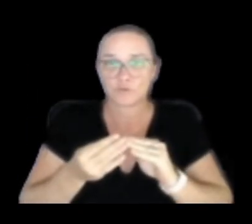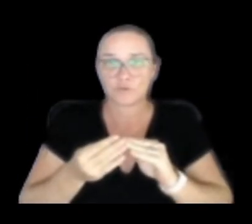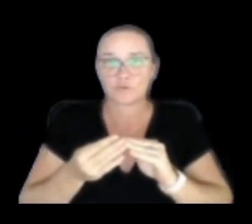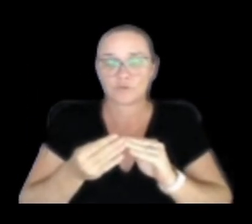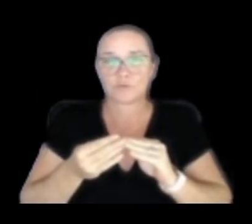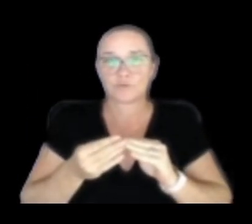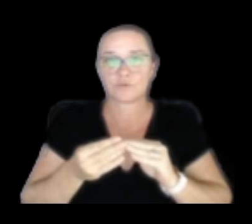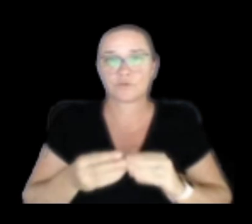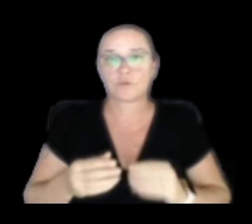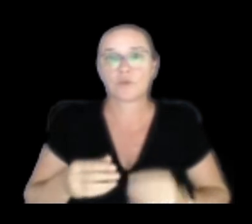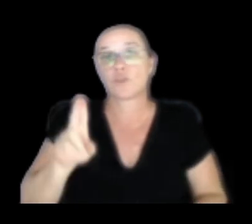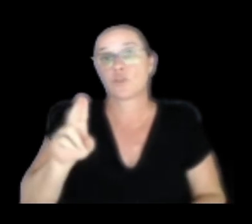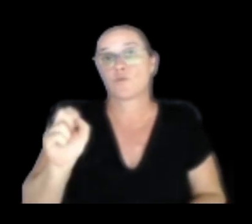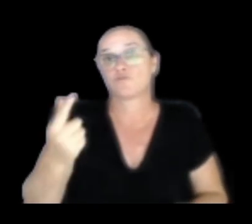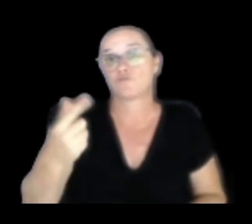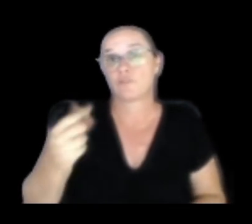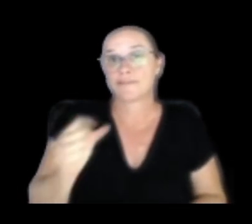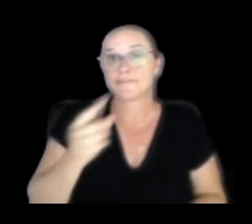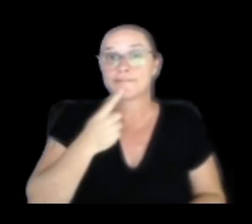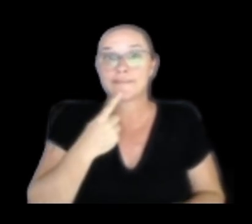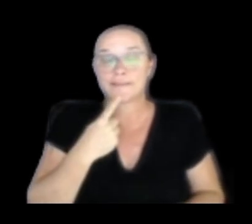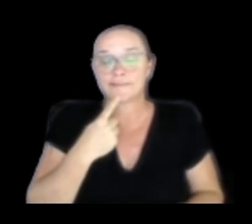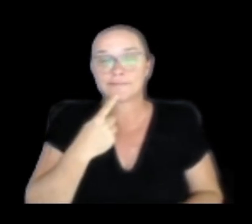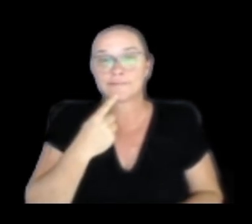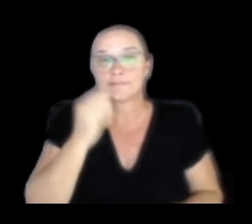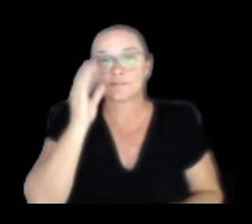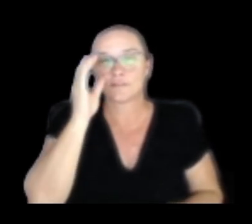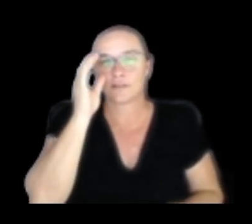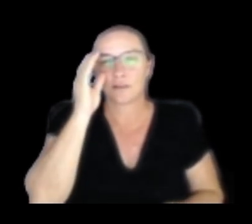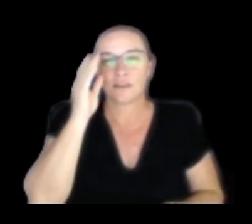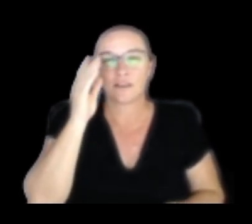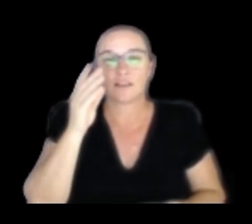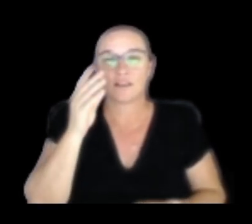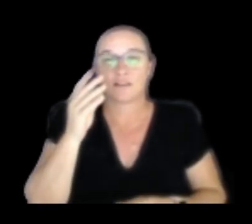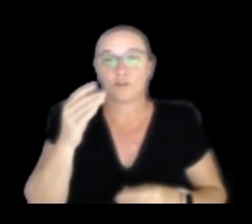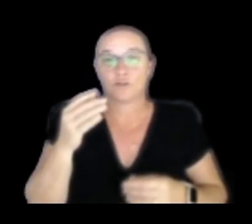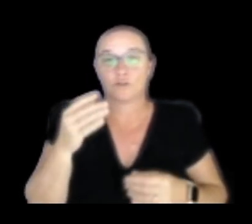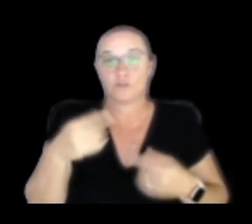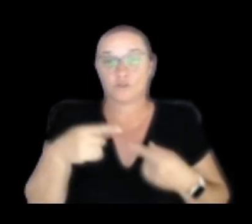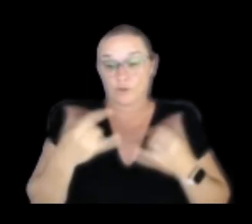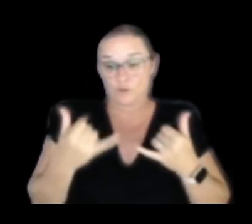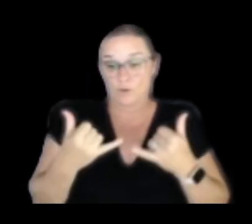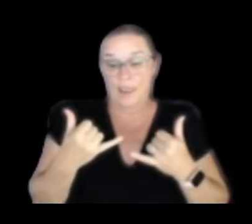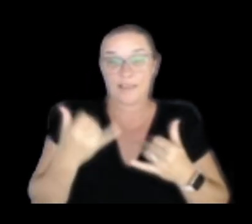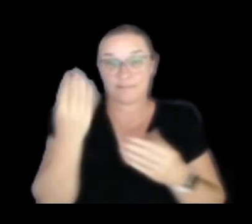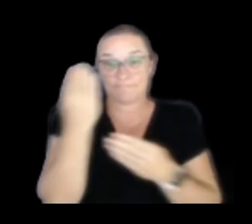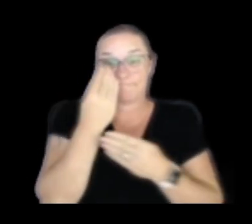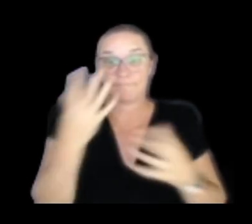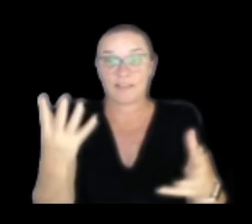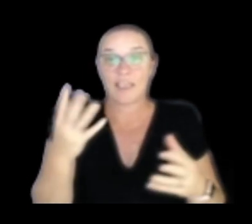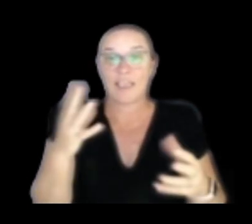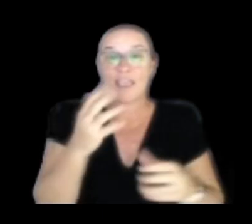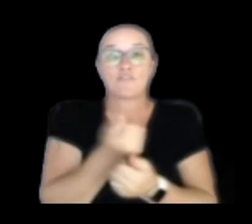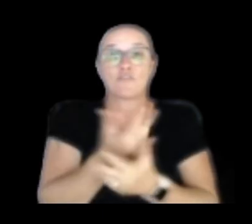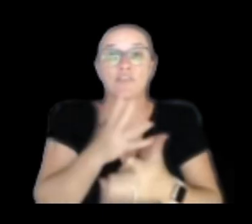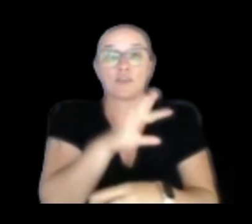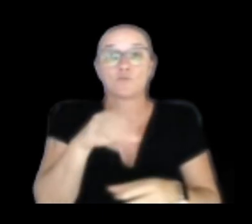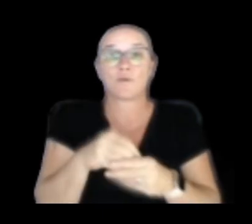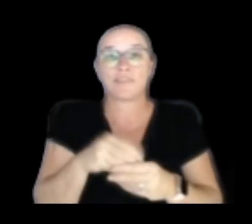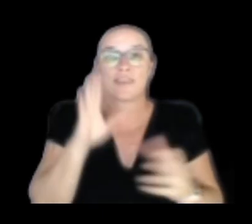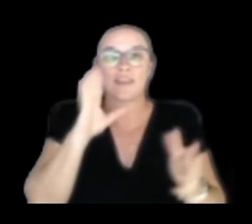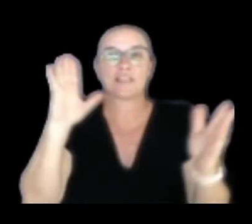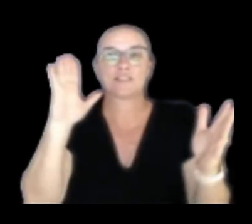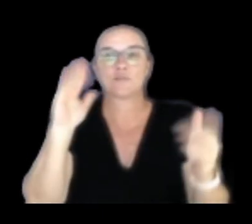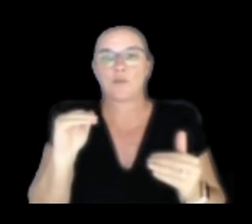with the USGS saying in their most recent update issued today that everything is within the expected post-eruption phase